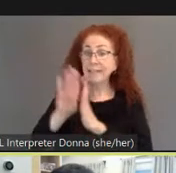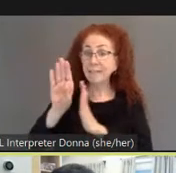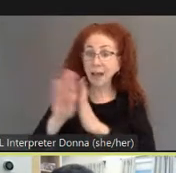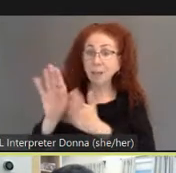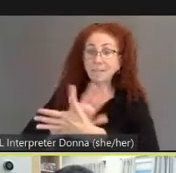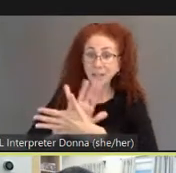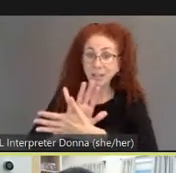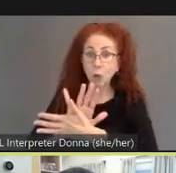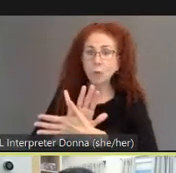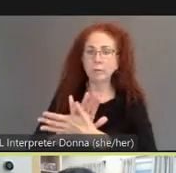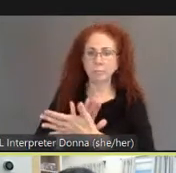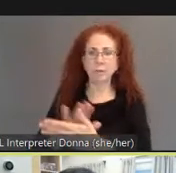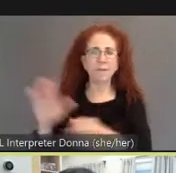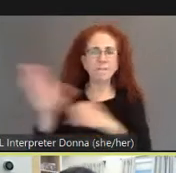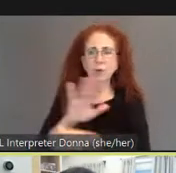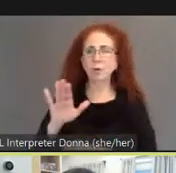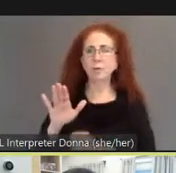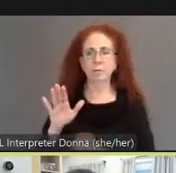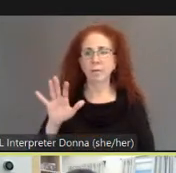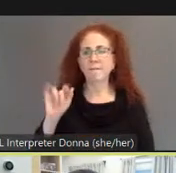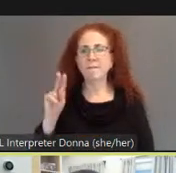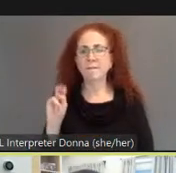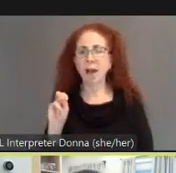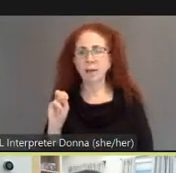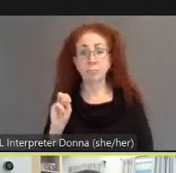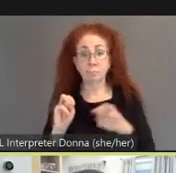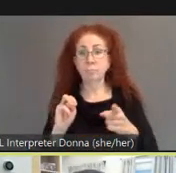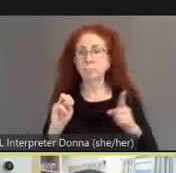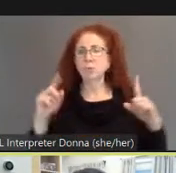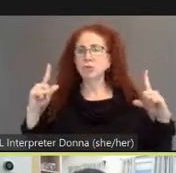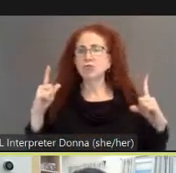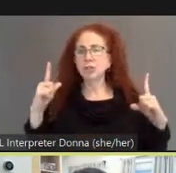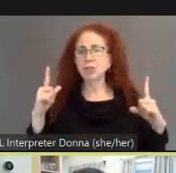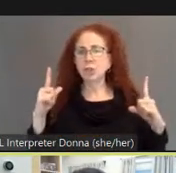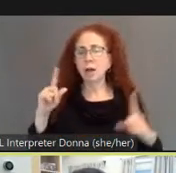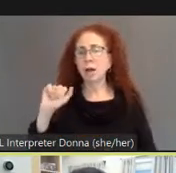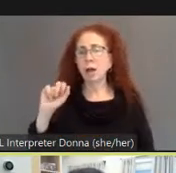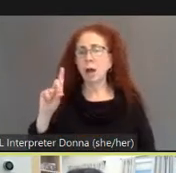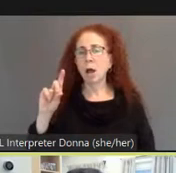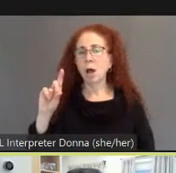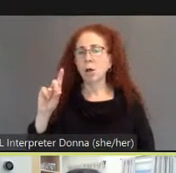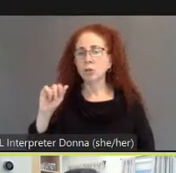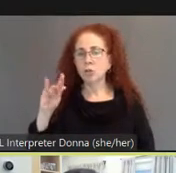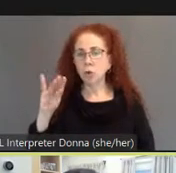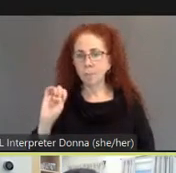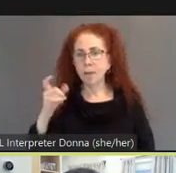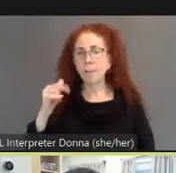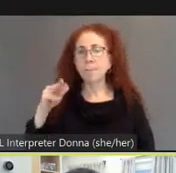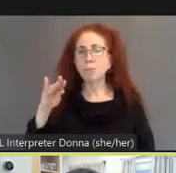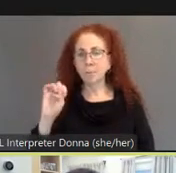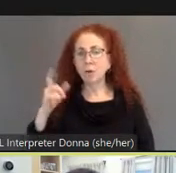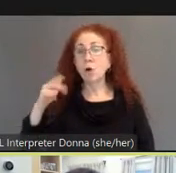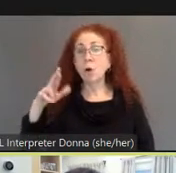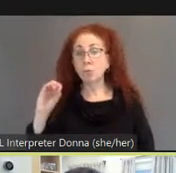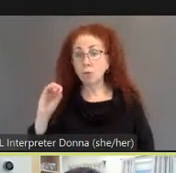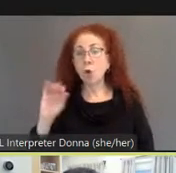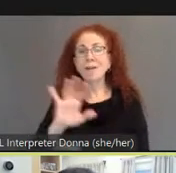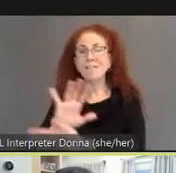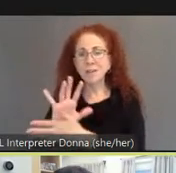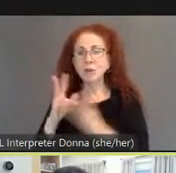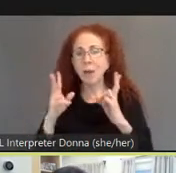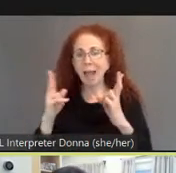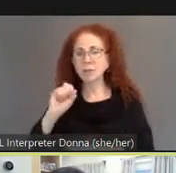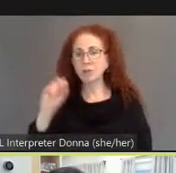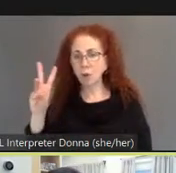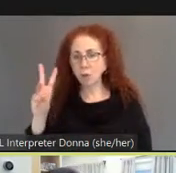complete file. And pictured on this slide is a screenshot from Adobe Premiere Pro video editing software. Within the